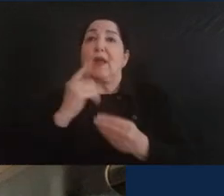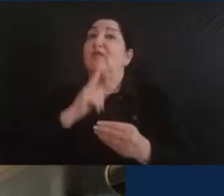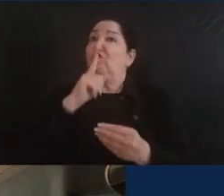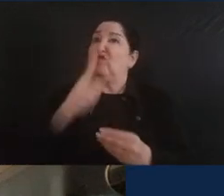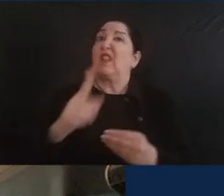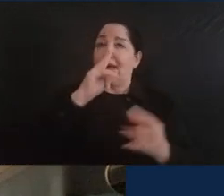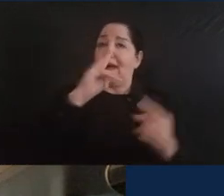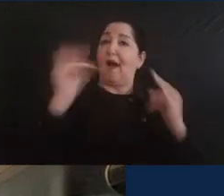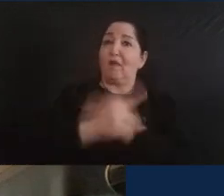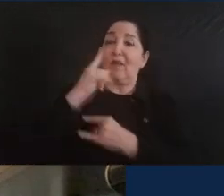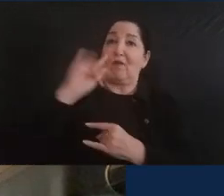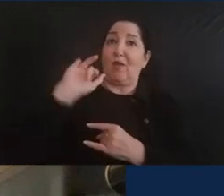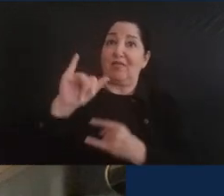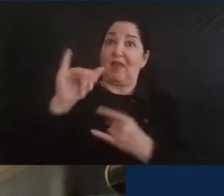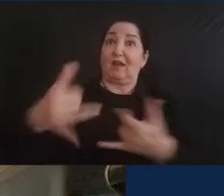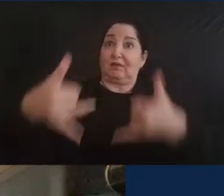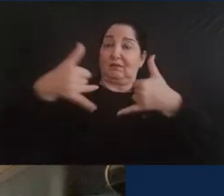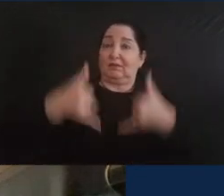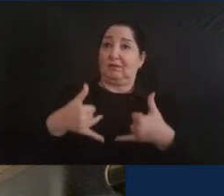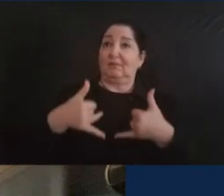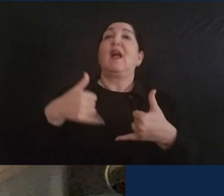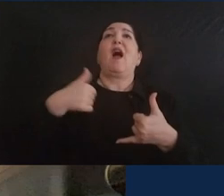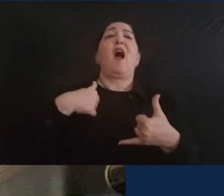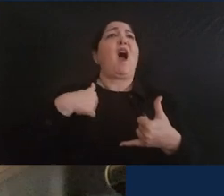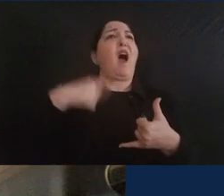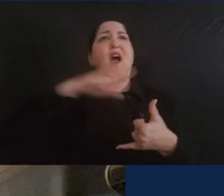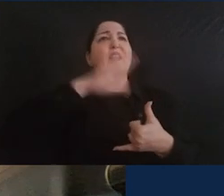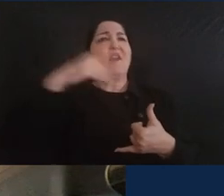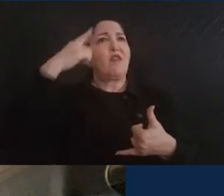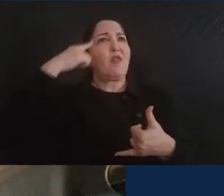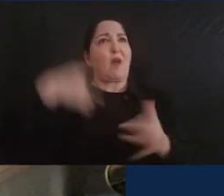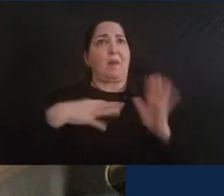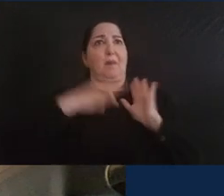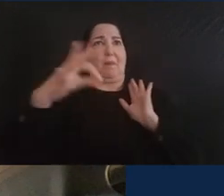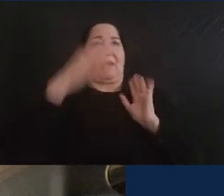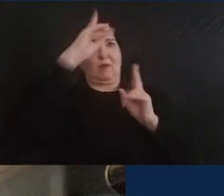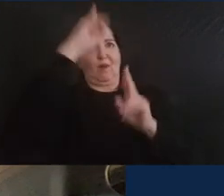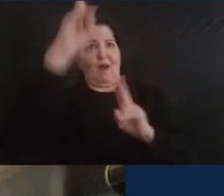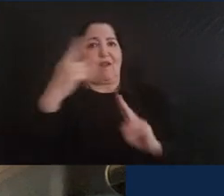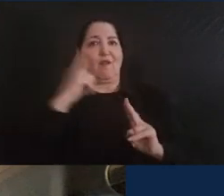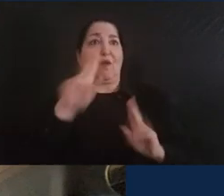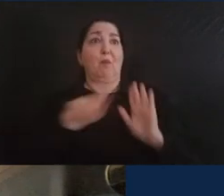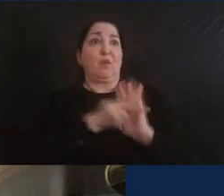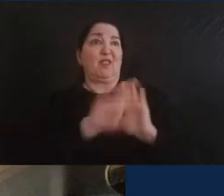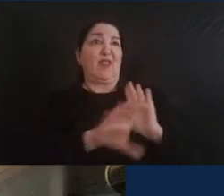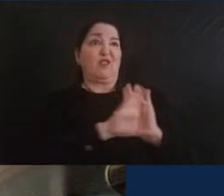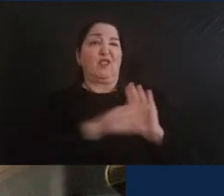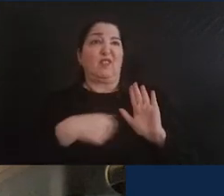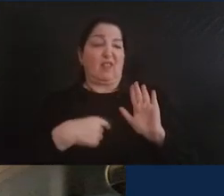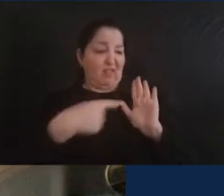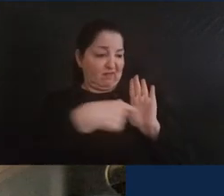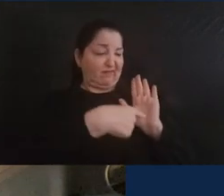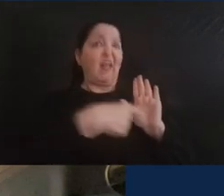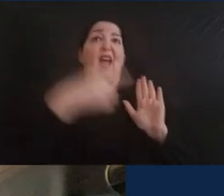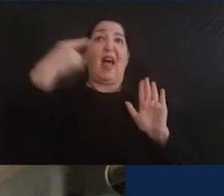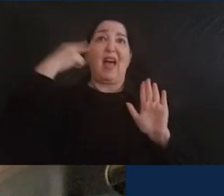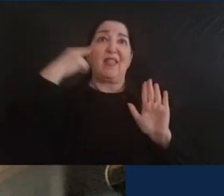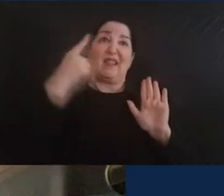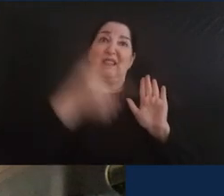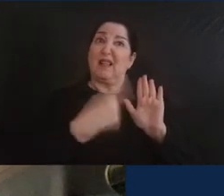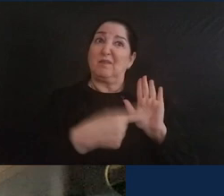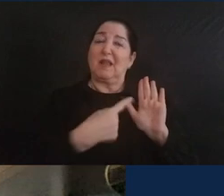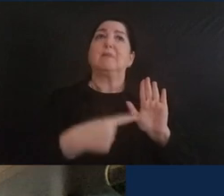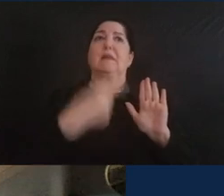the irony of this distinction is that I never thought that I'd be honored for a personal attribute that I've sometimes considered to be a